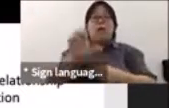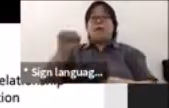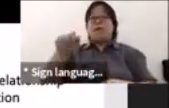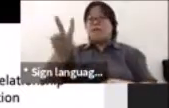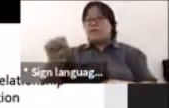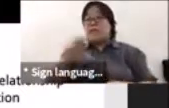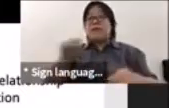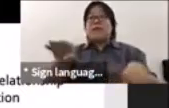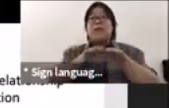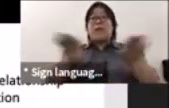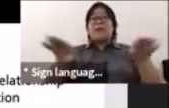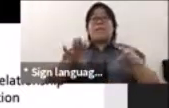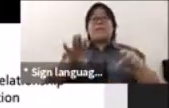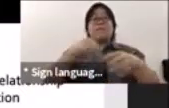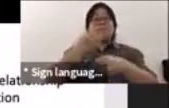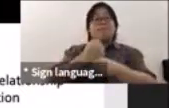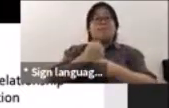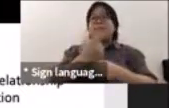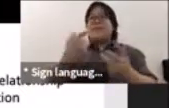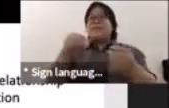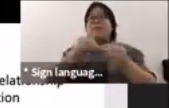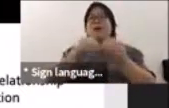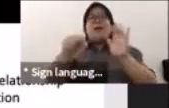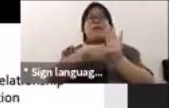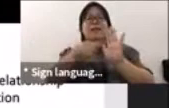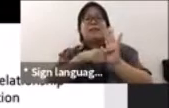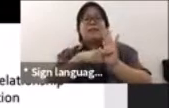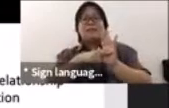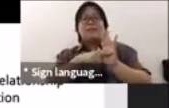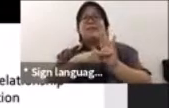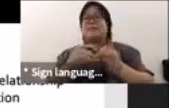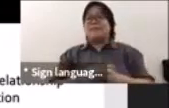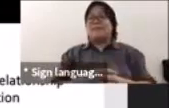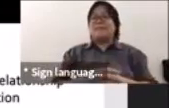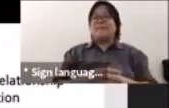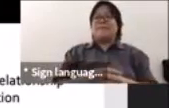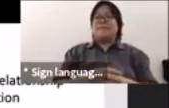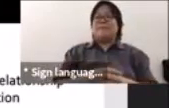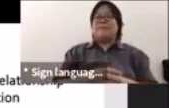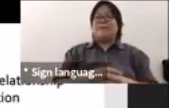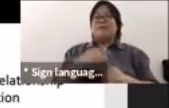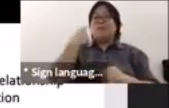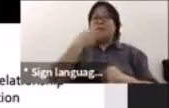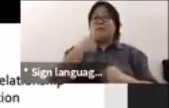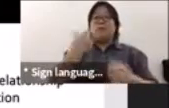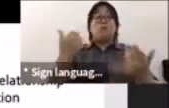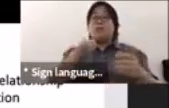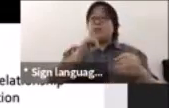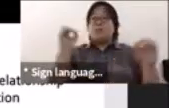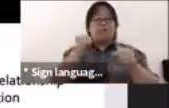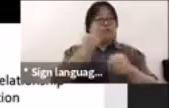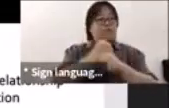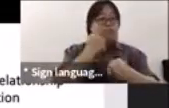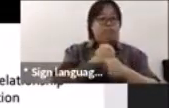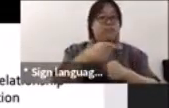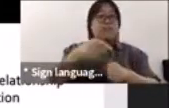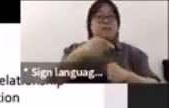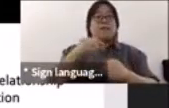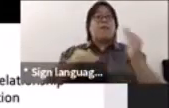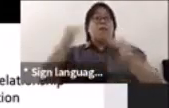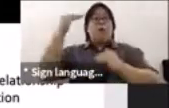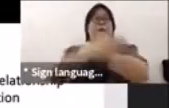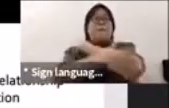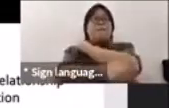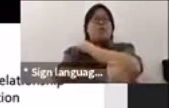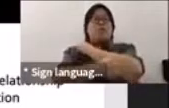social participation have negative correlation, which means that the who are not currently working, they have higher poor health,